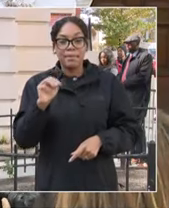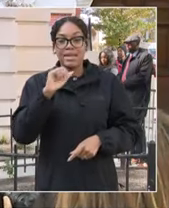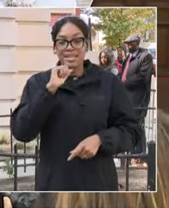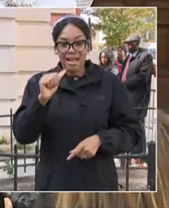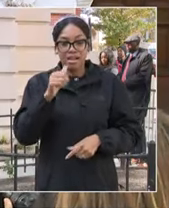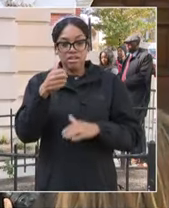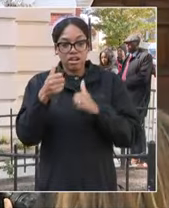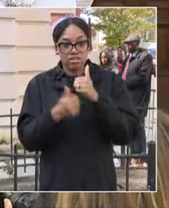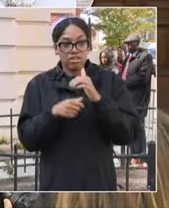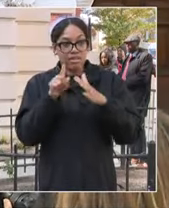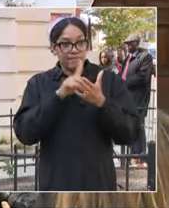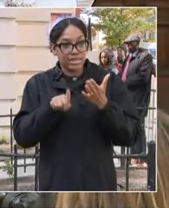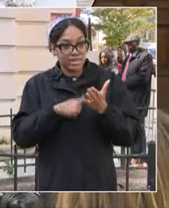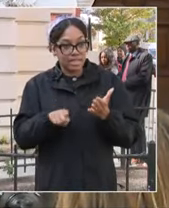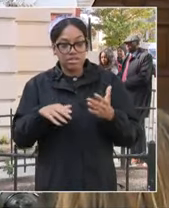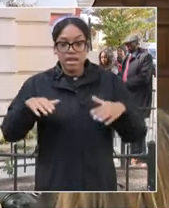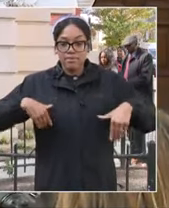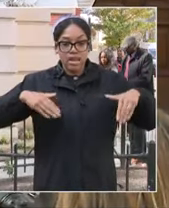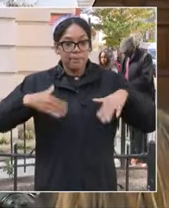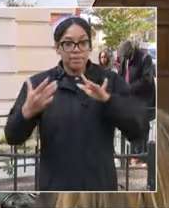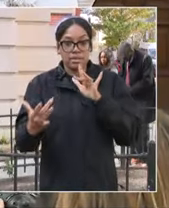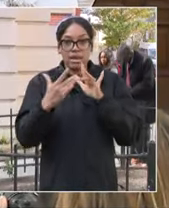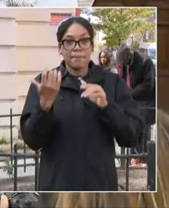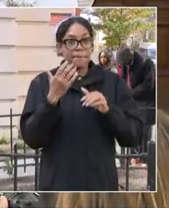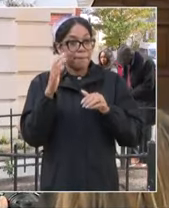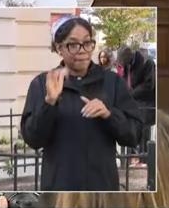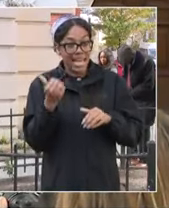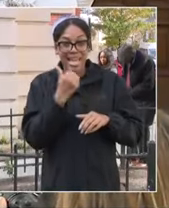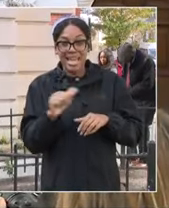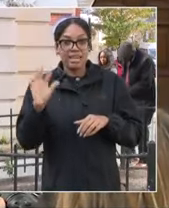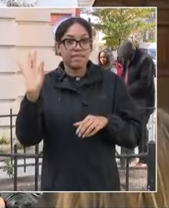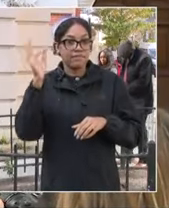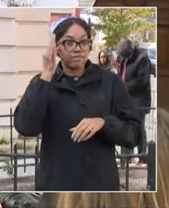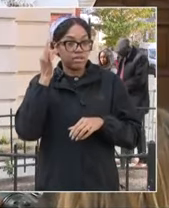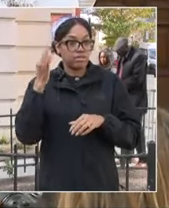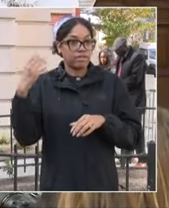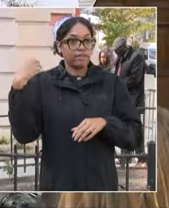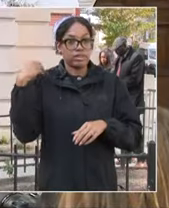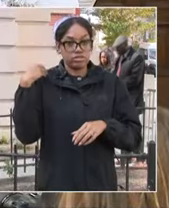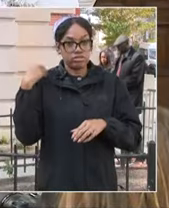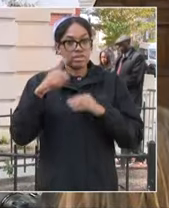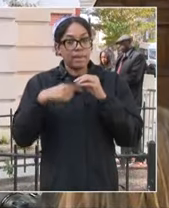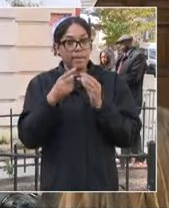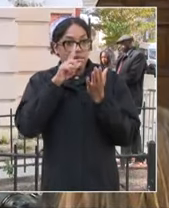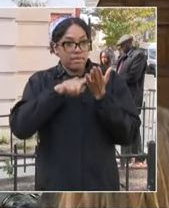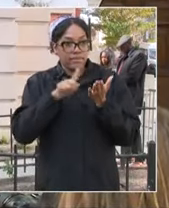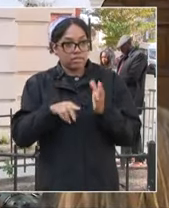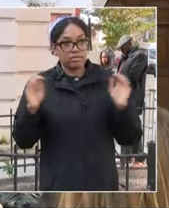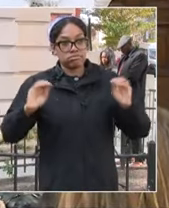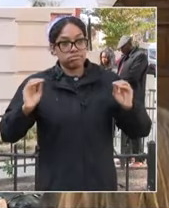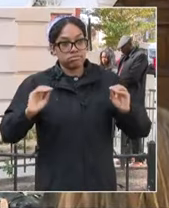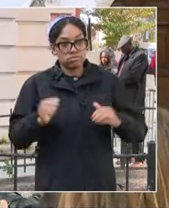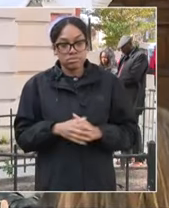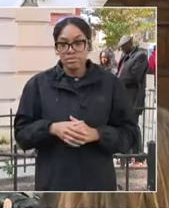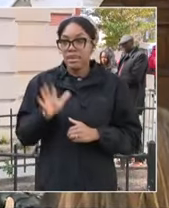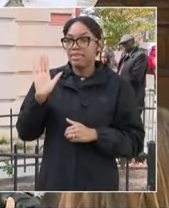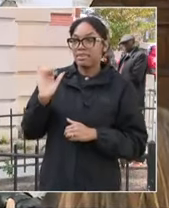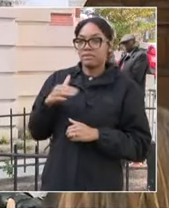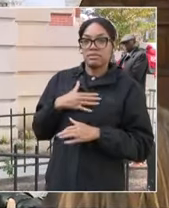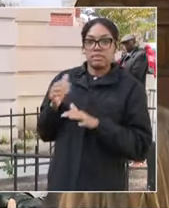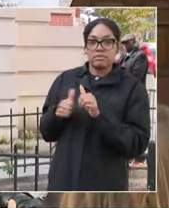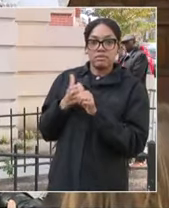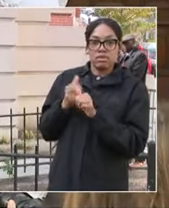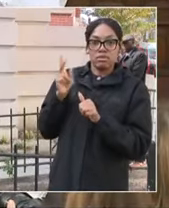been contacted by any federal officials about investigating me. And that's my follow-up, is that